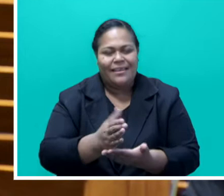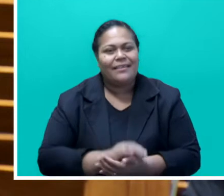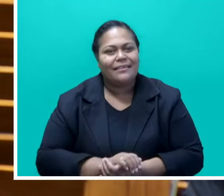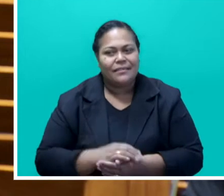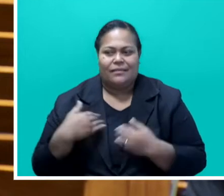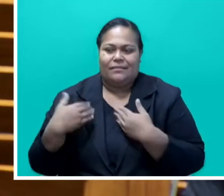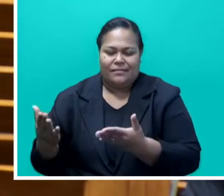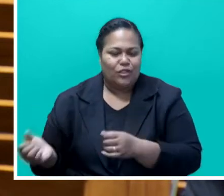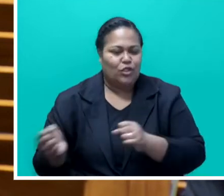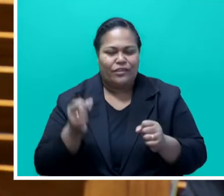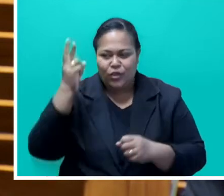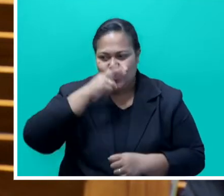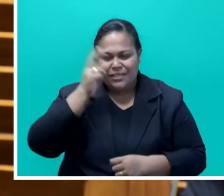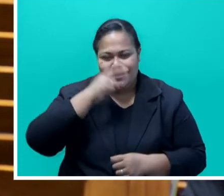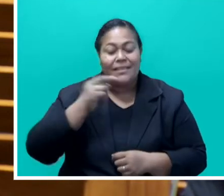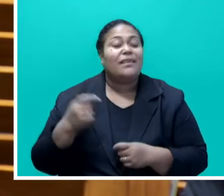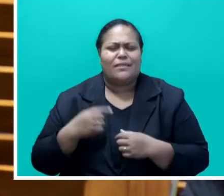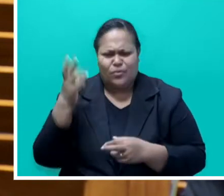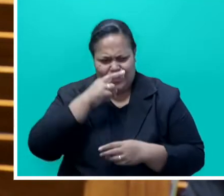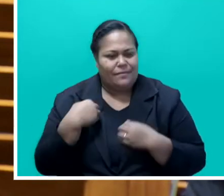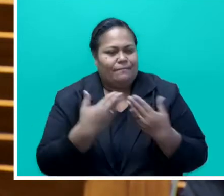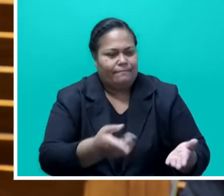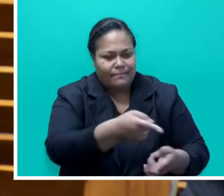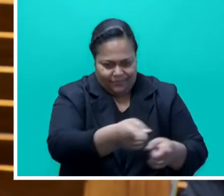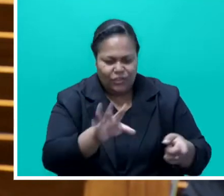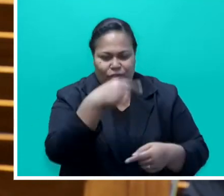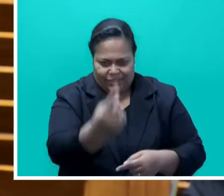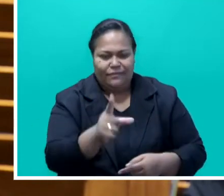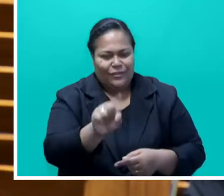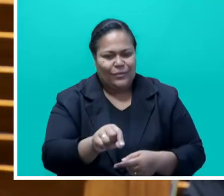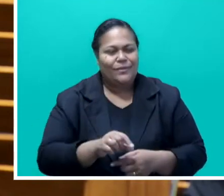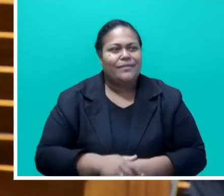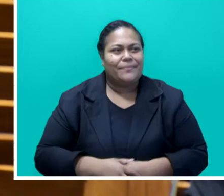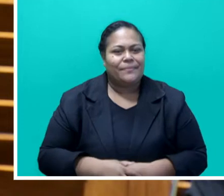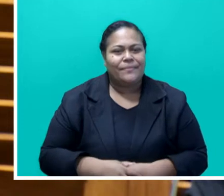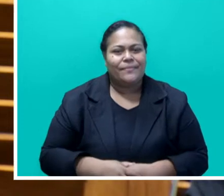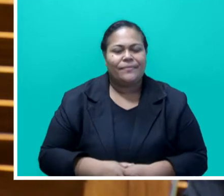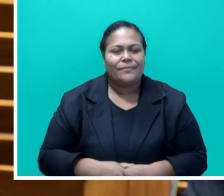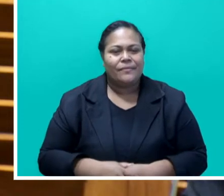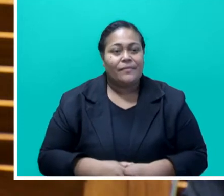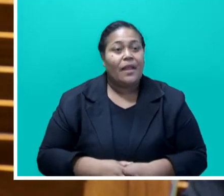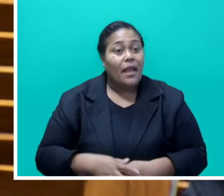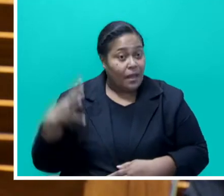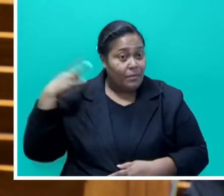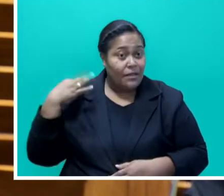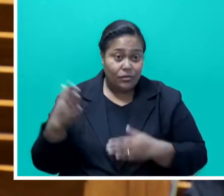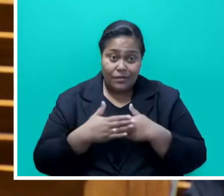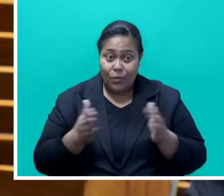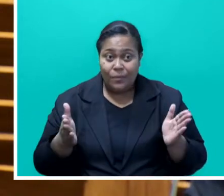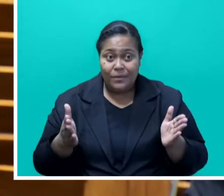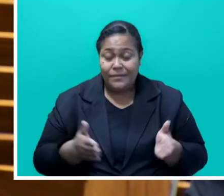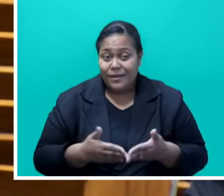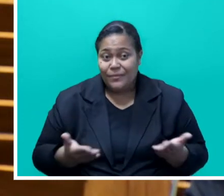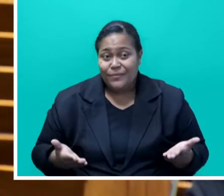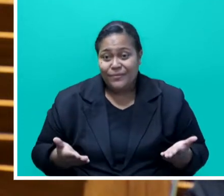risk to the private sector. The EOI is currently open, Honourable Speaker, sir, and we encourage aspiring